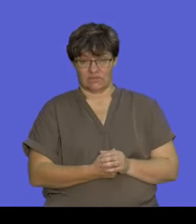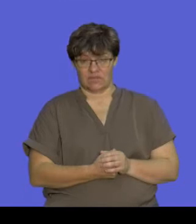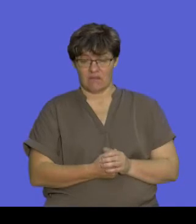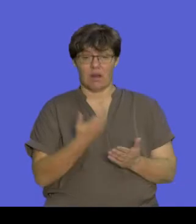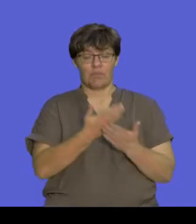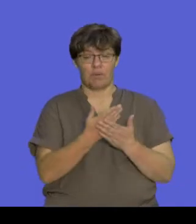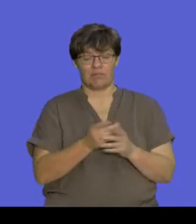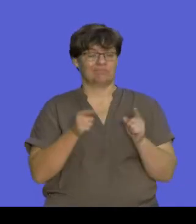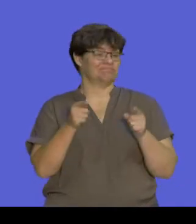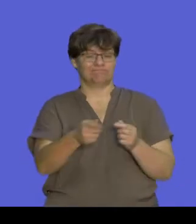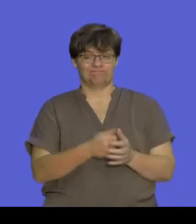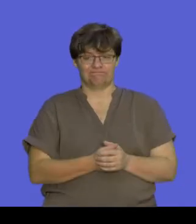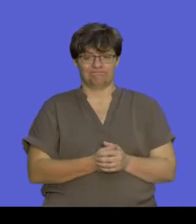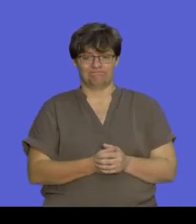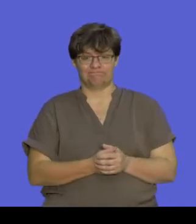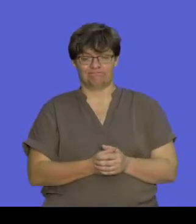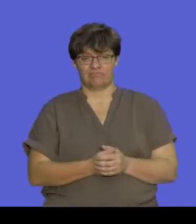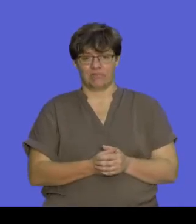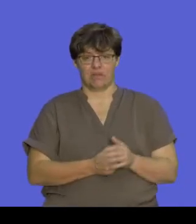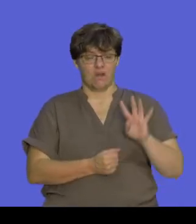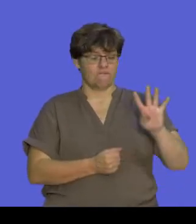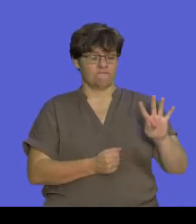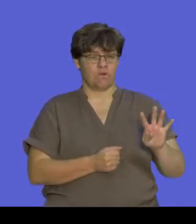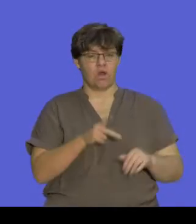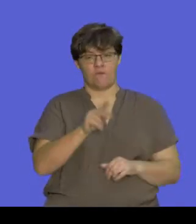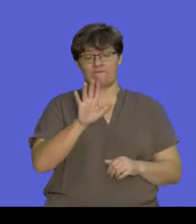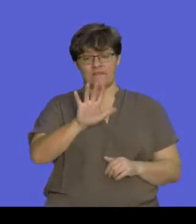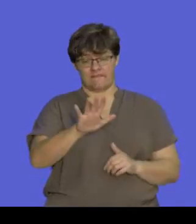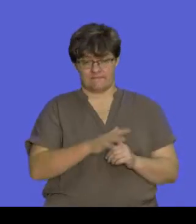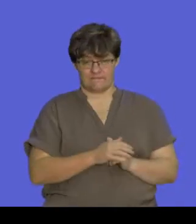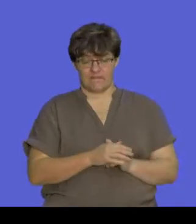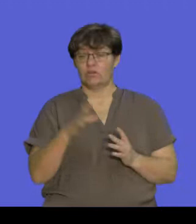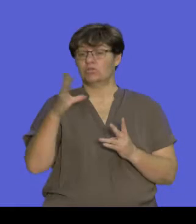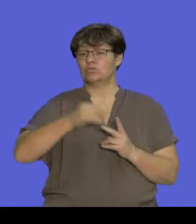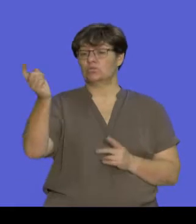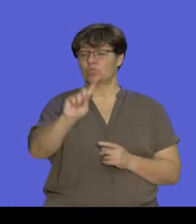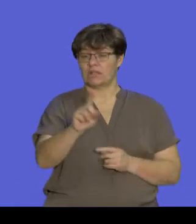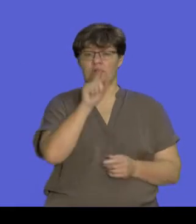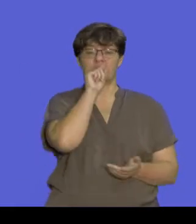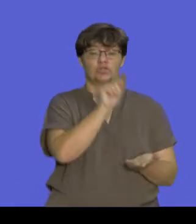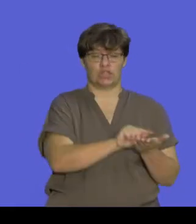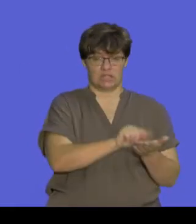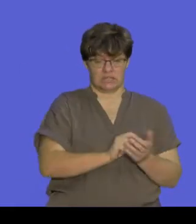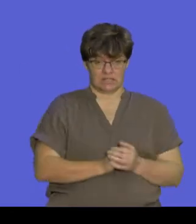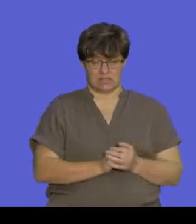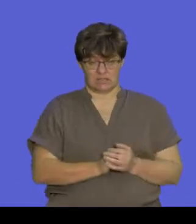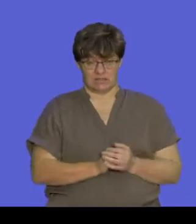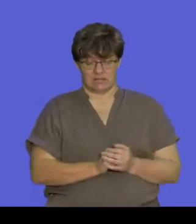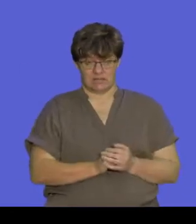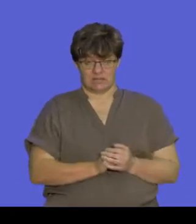let's say that this is 4 out of 5 people are going to choose chicken, that means